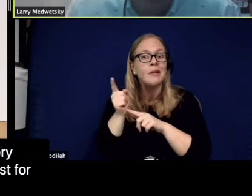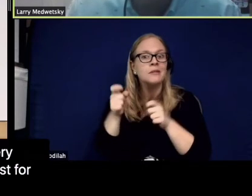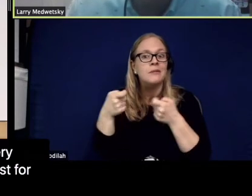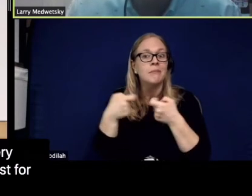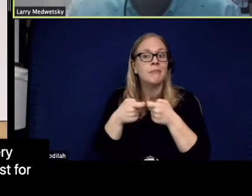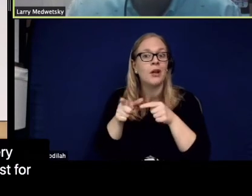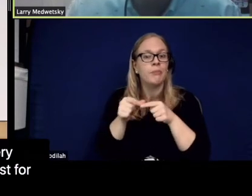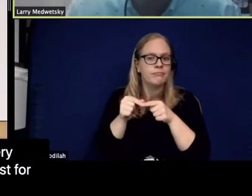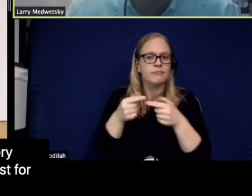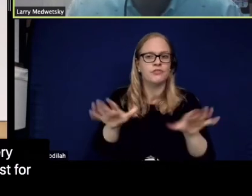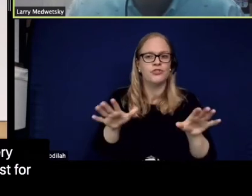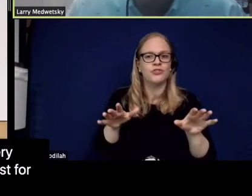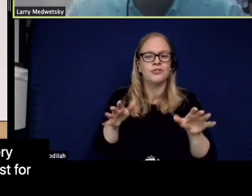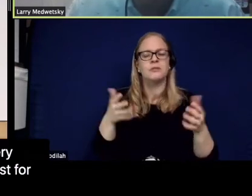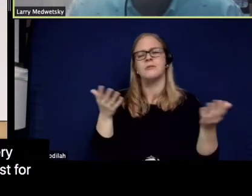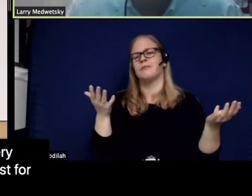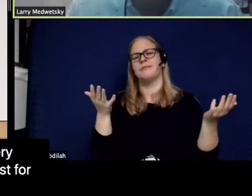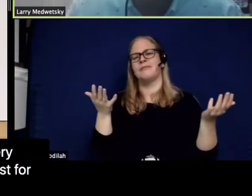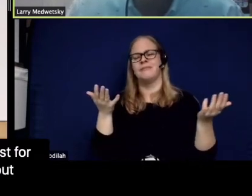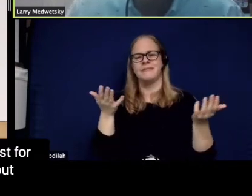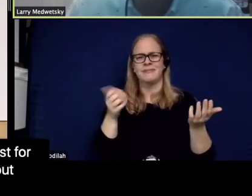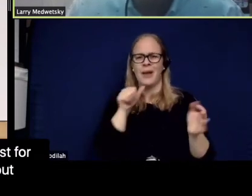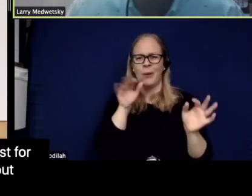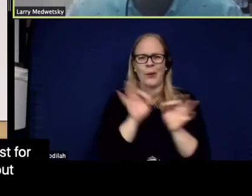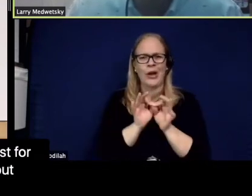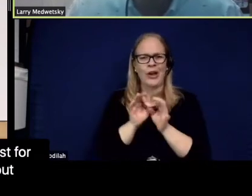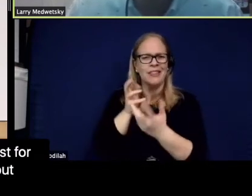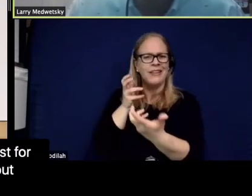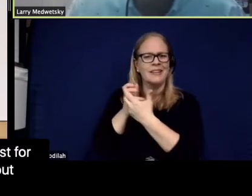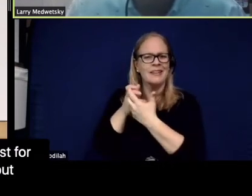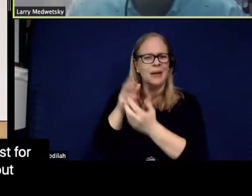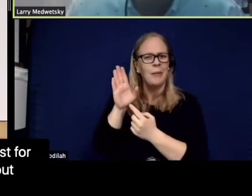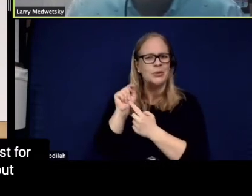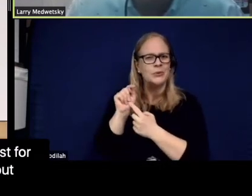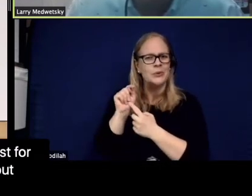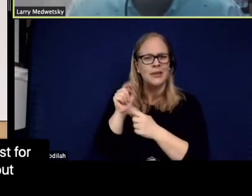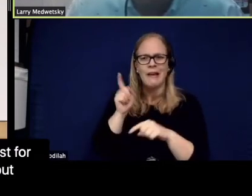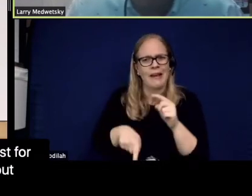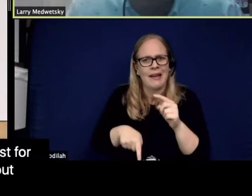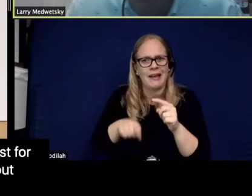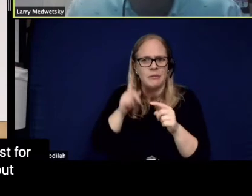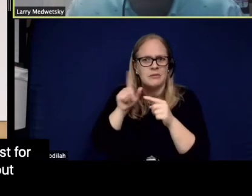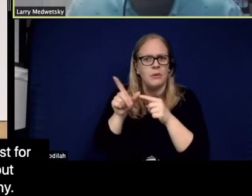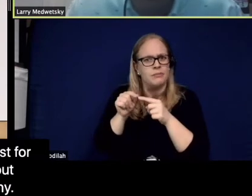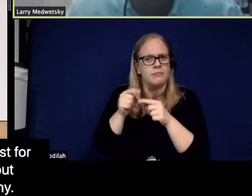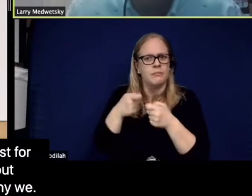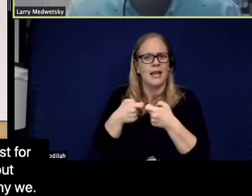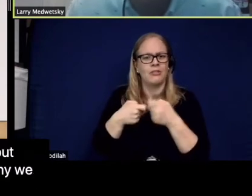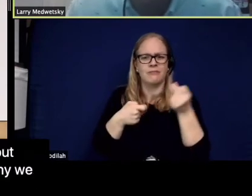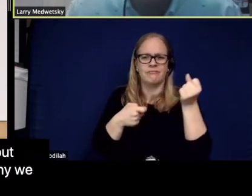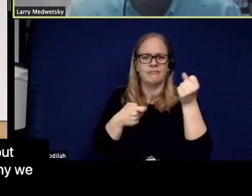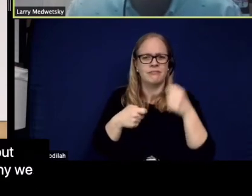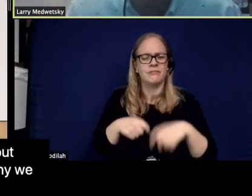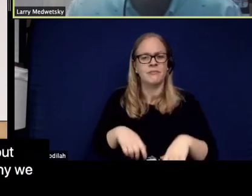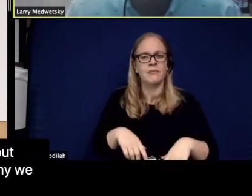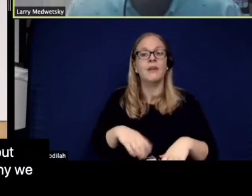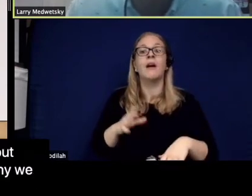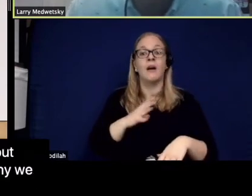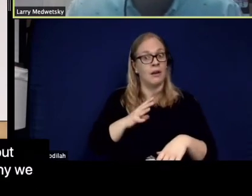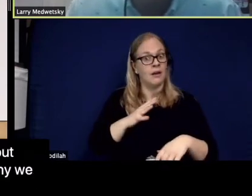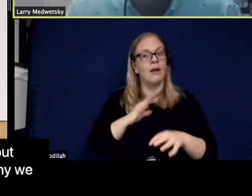could not use and pair our hearing aid with Bluetooth with devices. And that's why we used